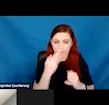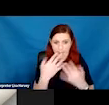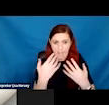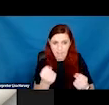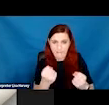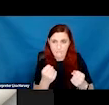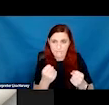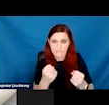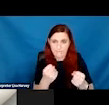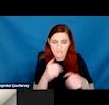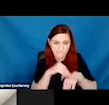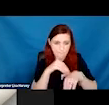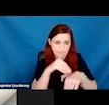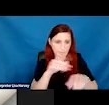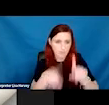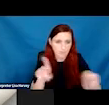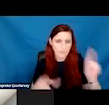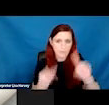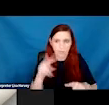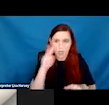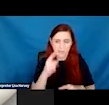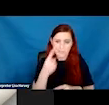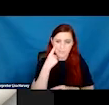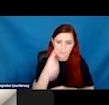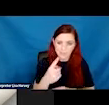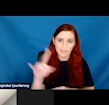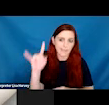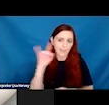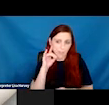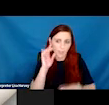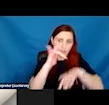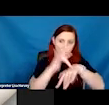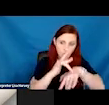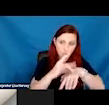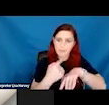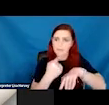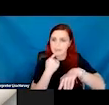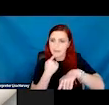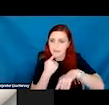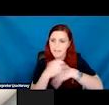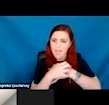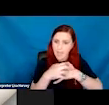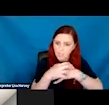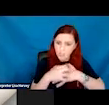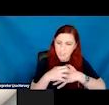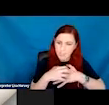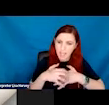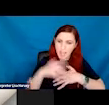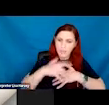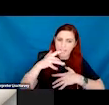for diversity when you look at seeing, hearing, touch, taste, allergies and